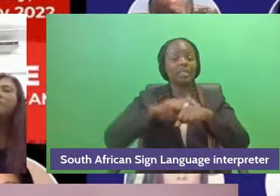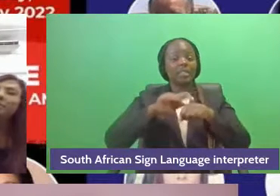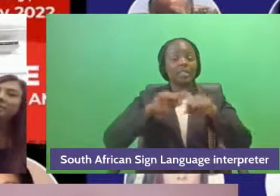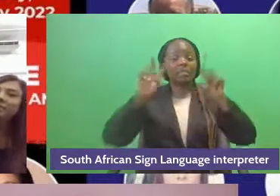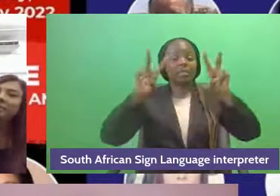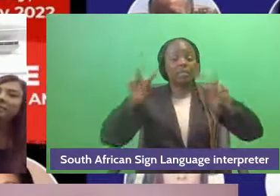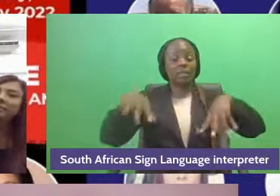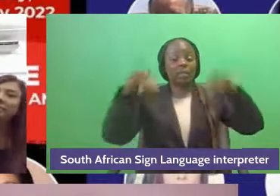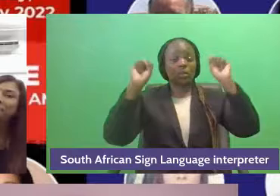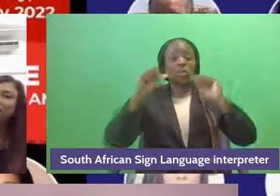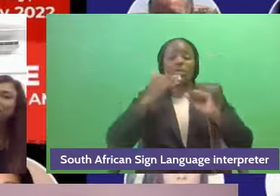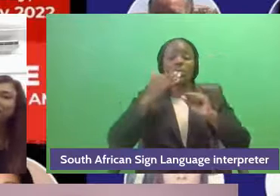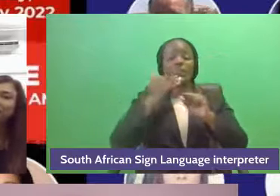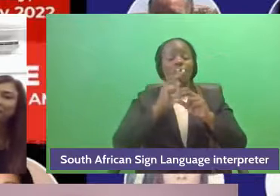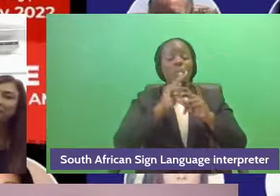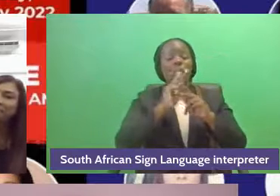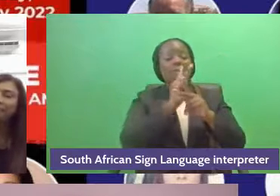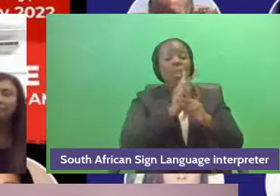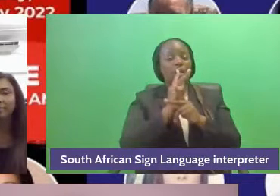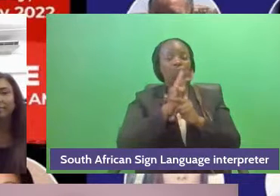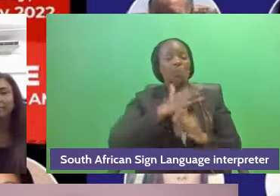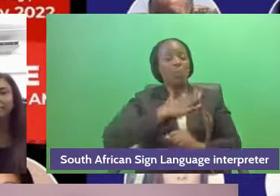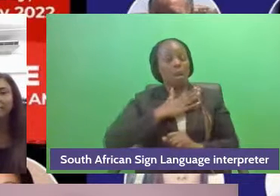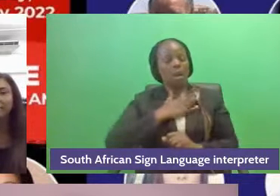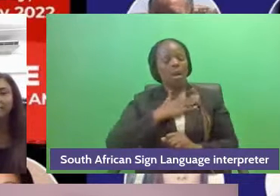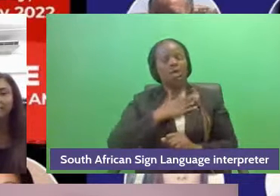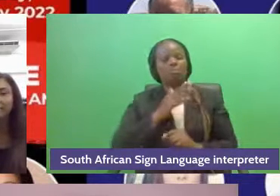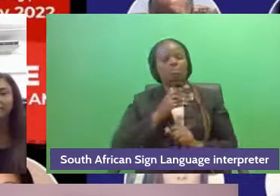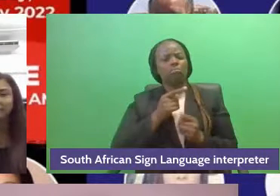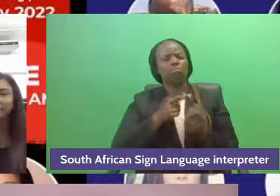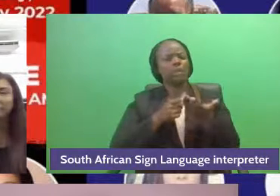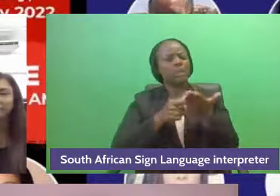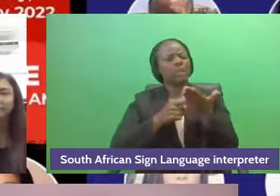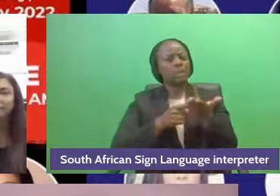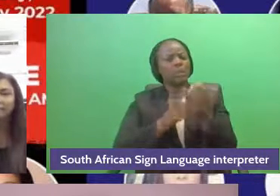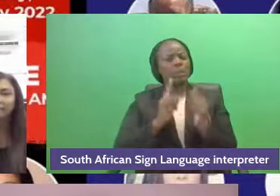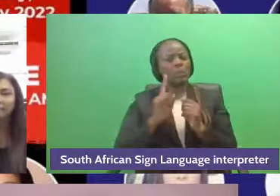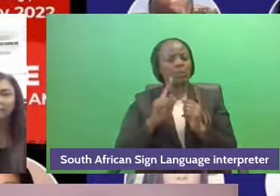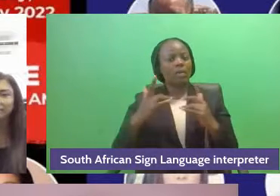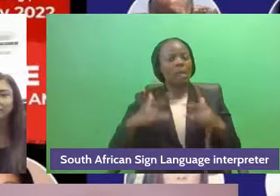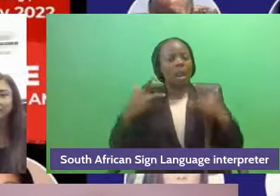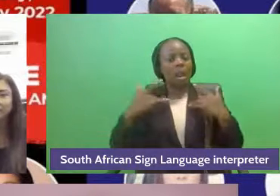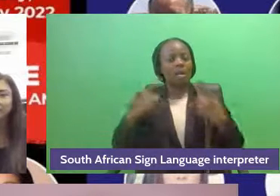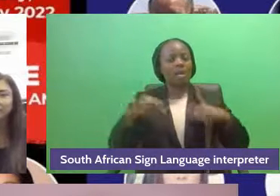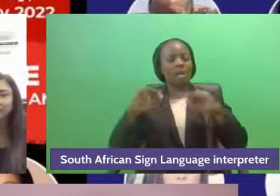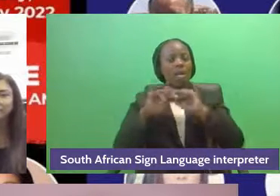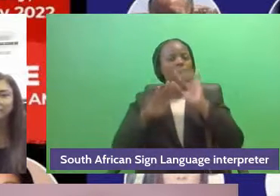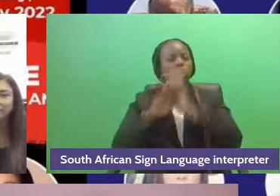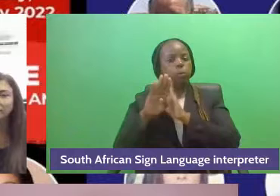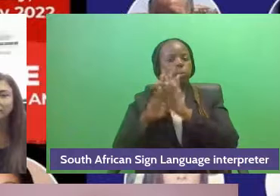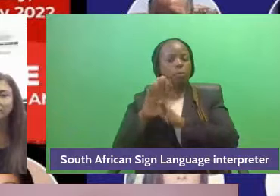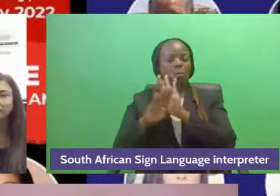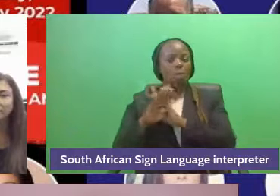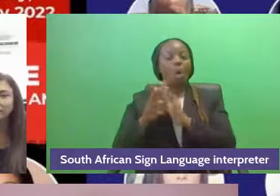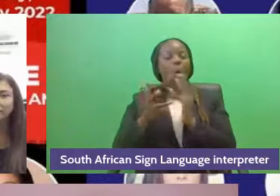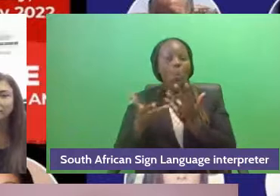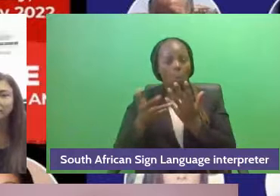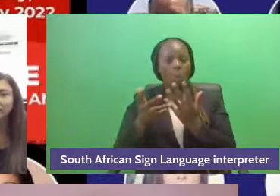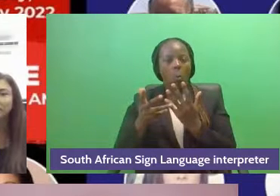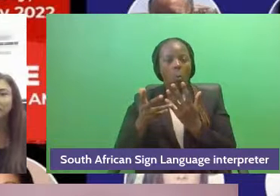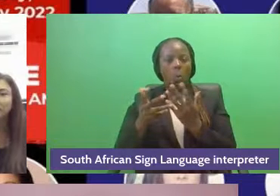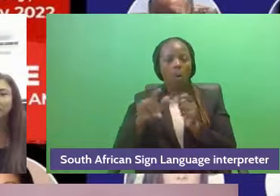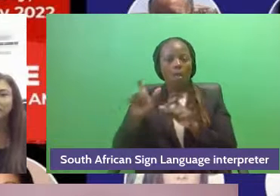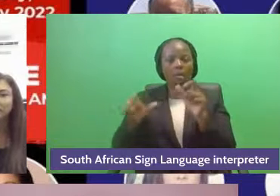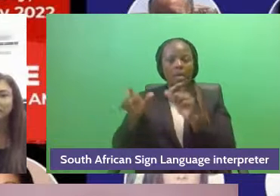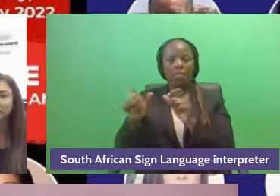my mentors, and we were saying, actually, in order to enrich our lives or to educate the next person,